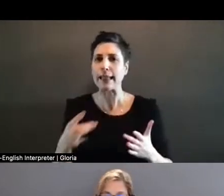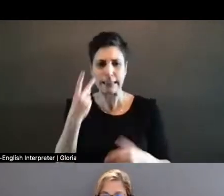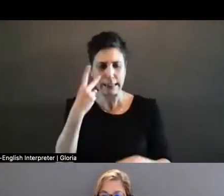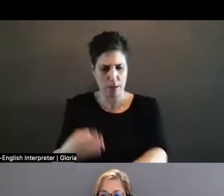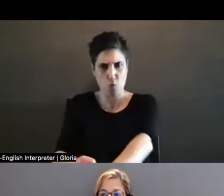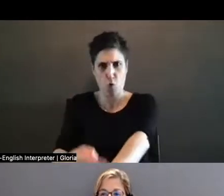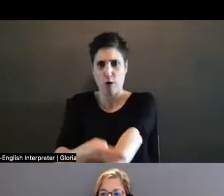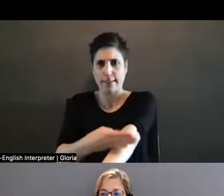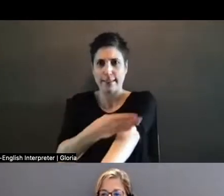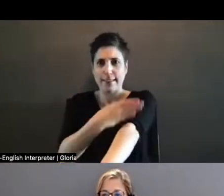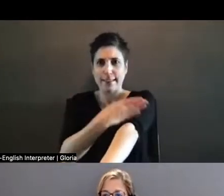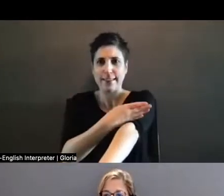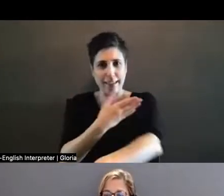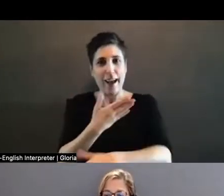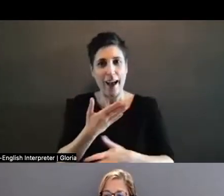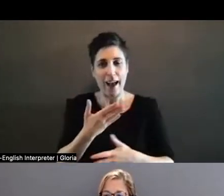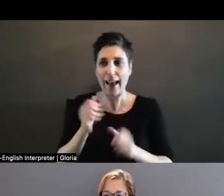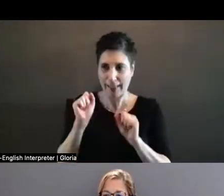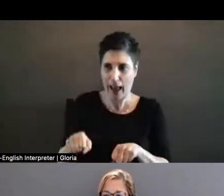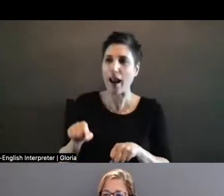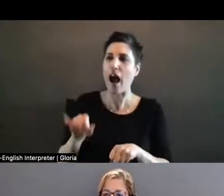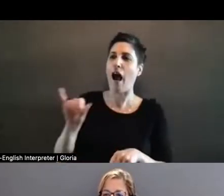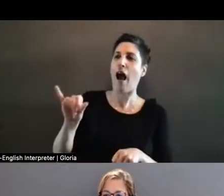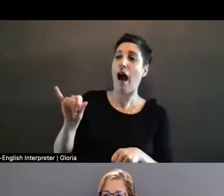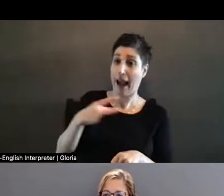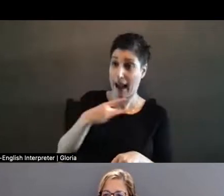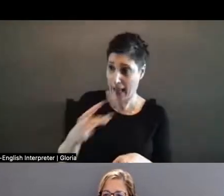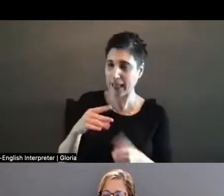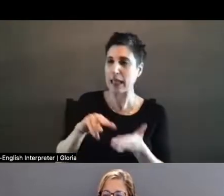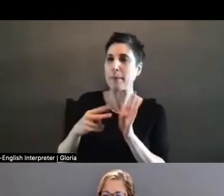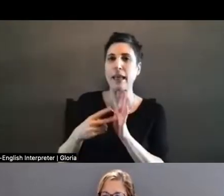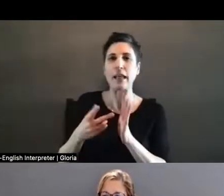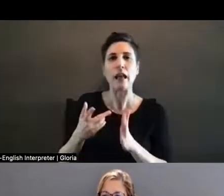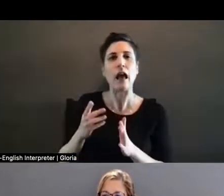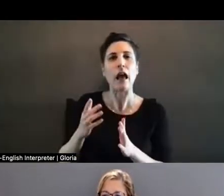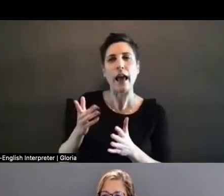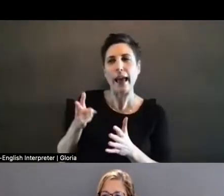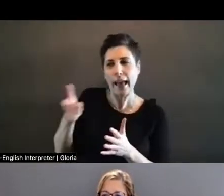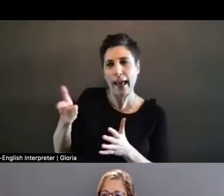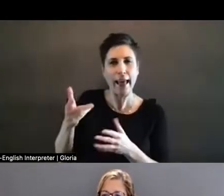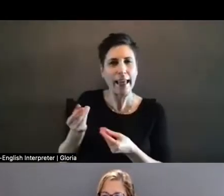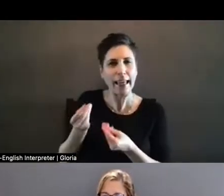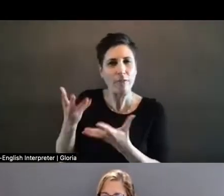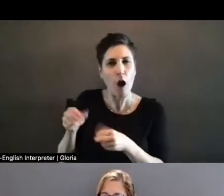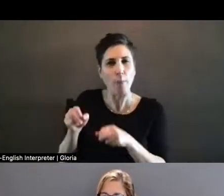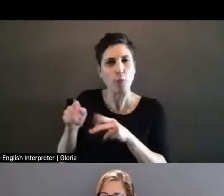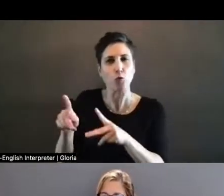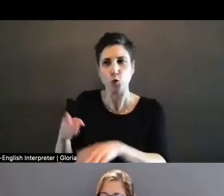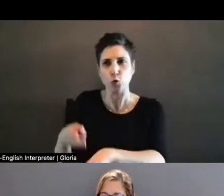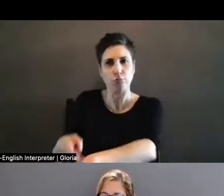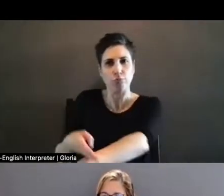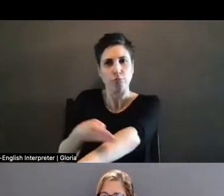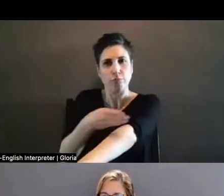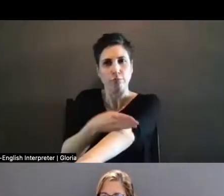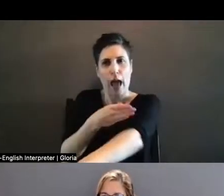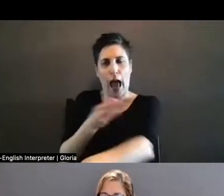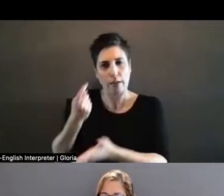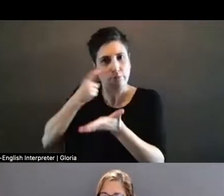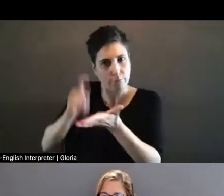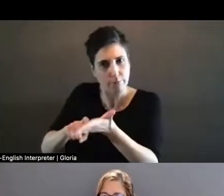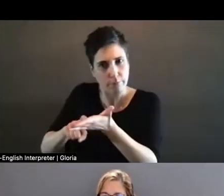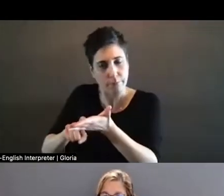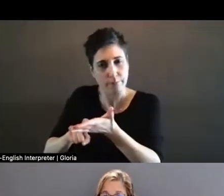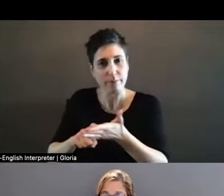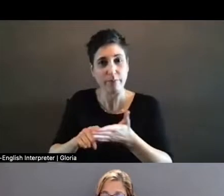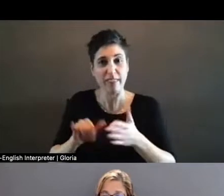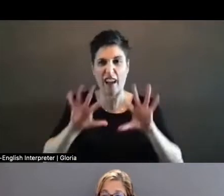for successes along the way. That's really kind of the heart of all of it. It's a theory that's called gamification, and with it in mind,